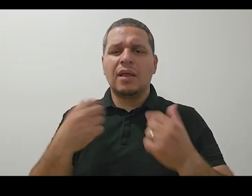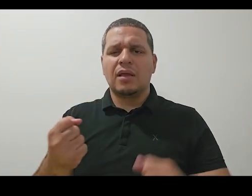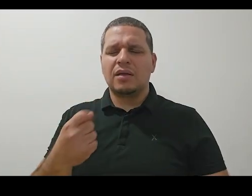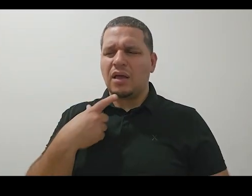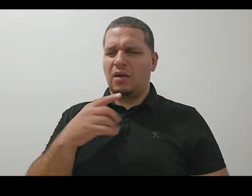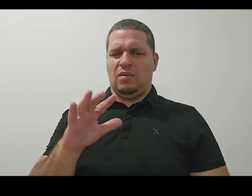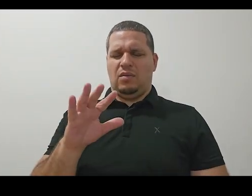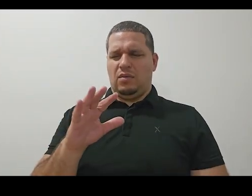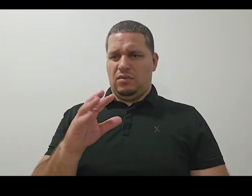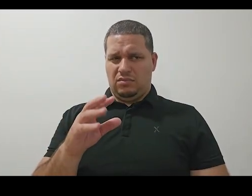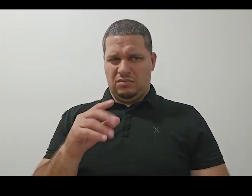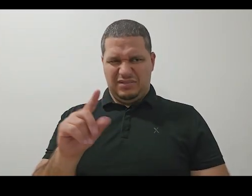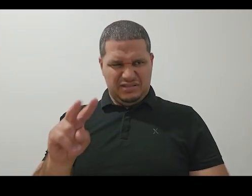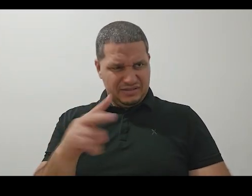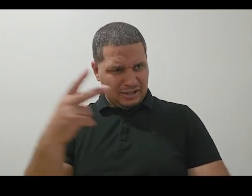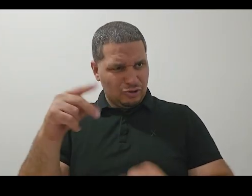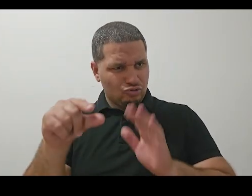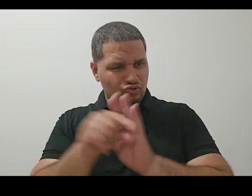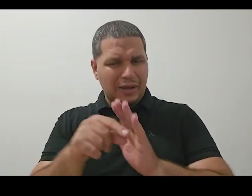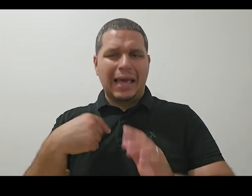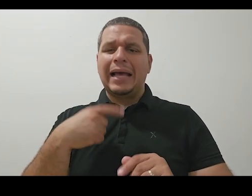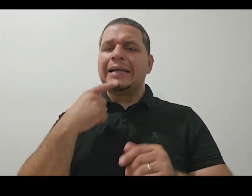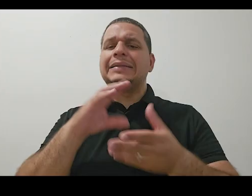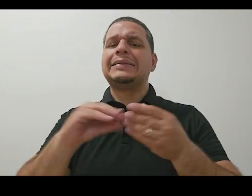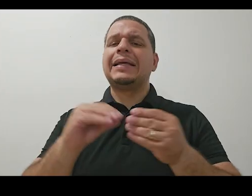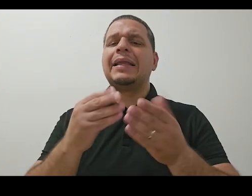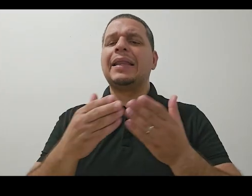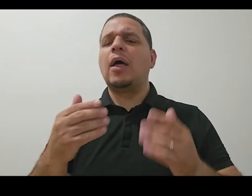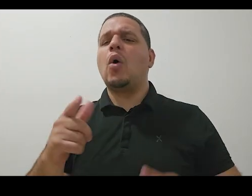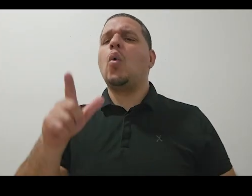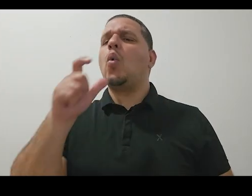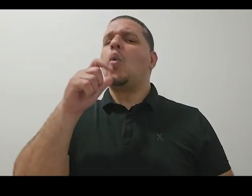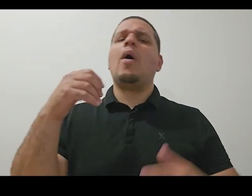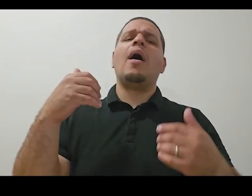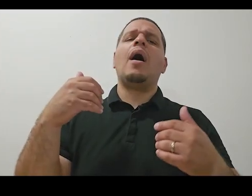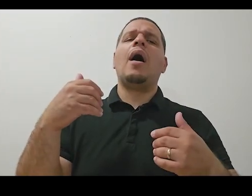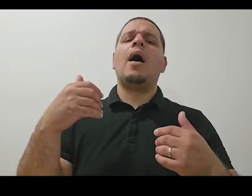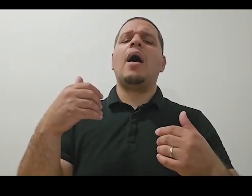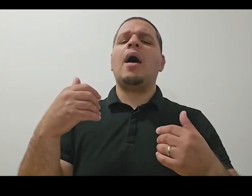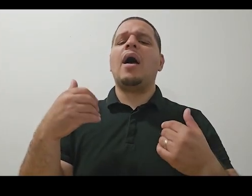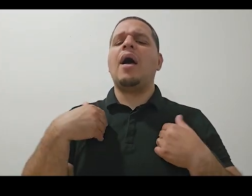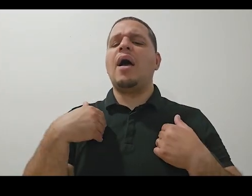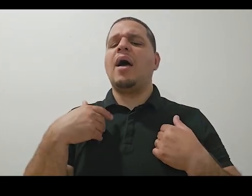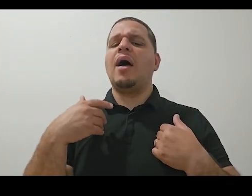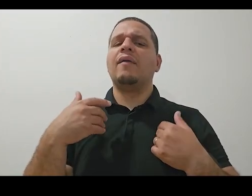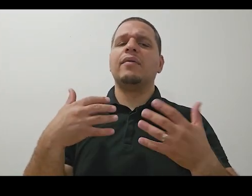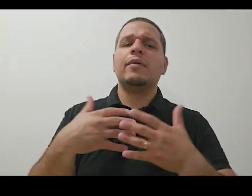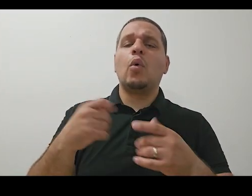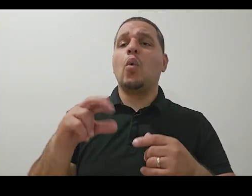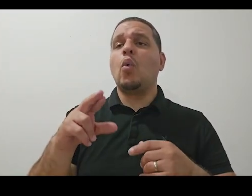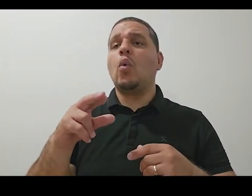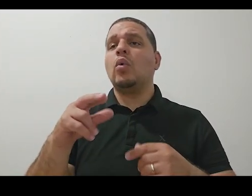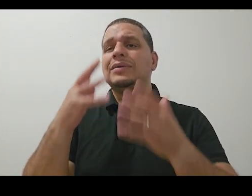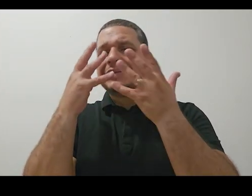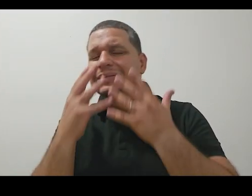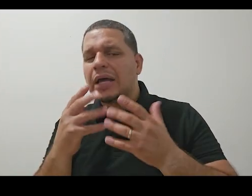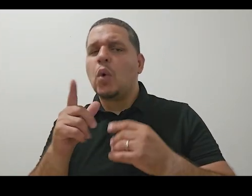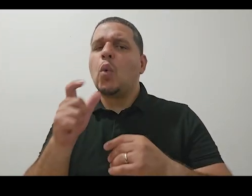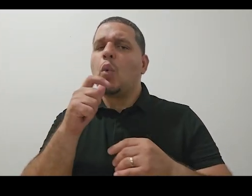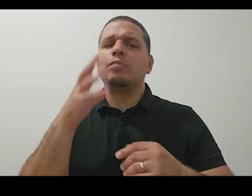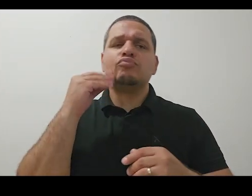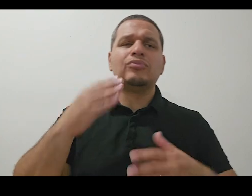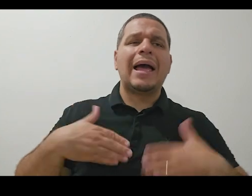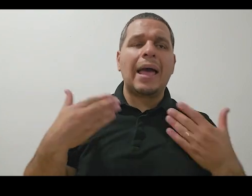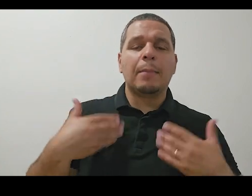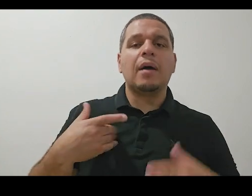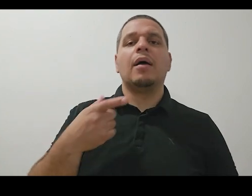You say, well, what do I say? So I say things like, who here has ever been sad? Who have ever been happy?